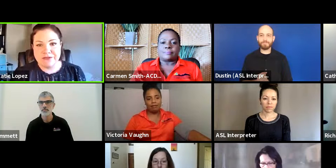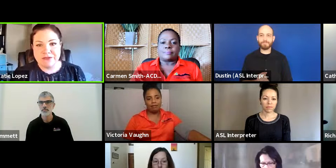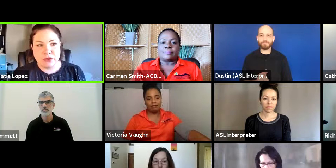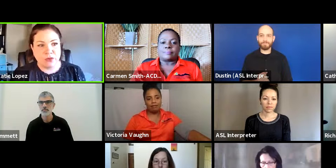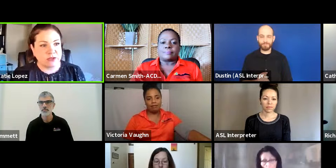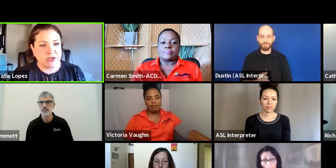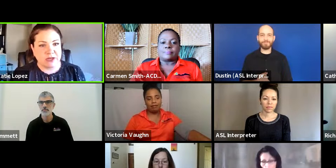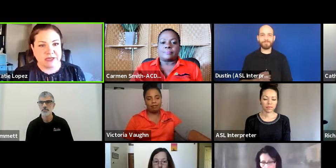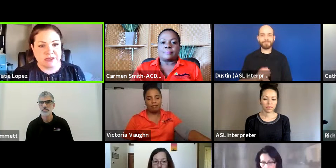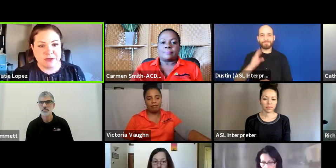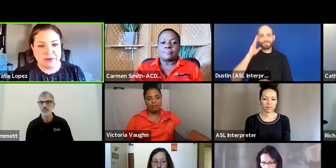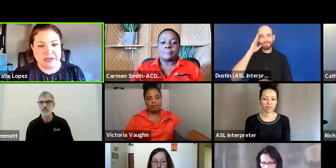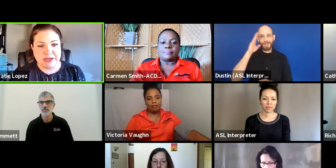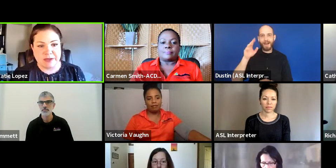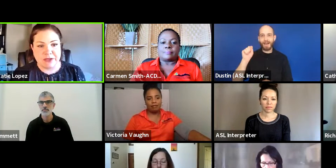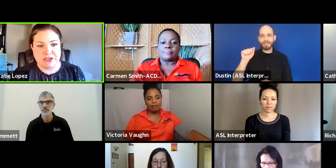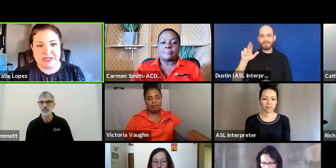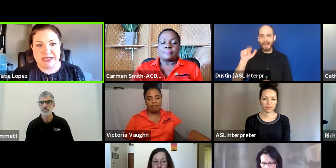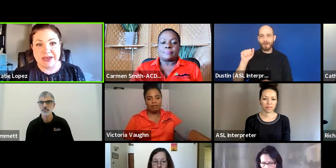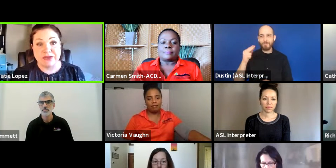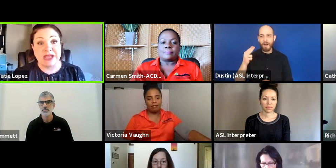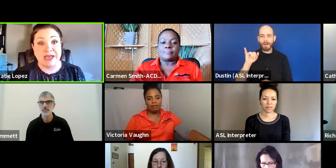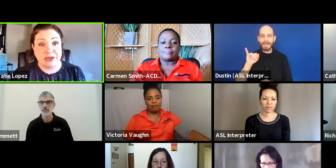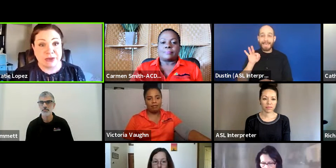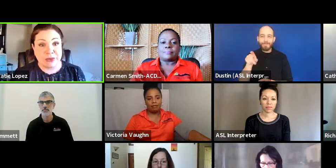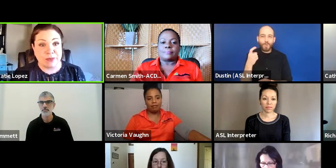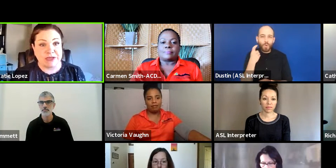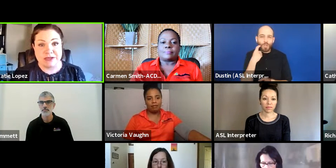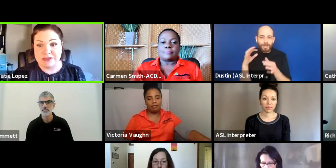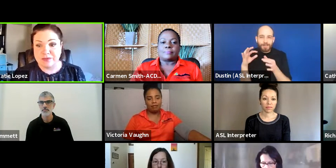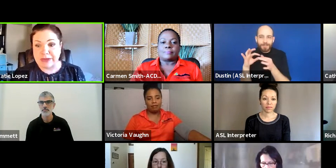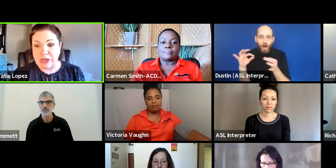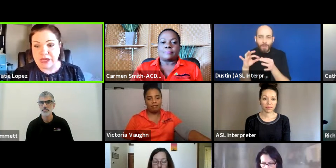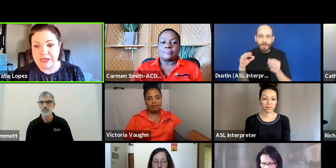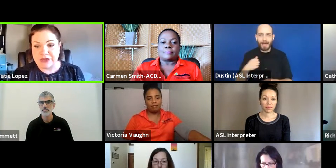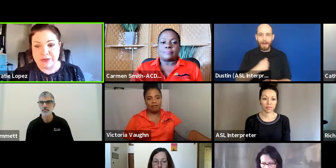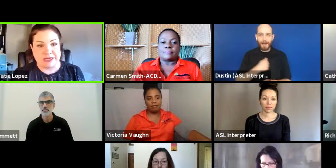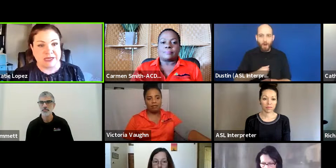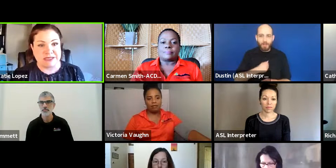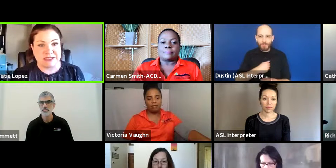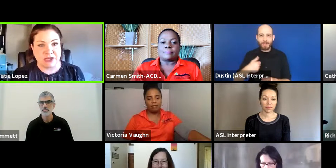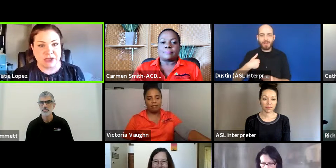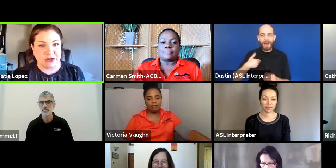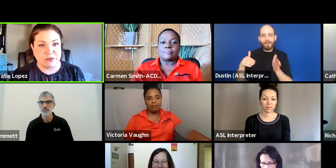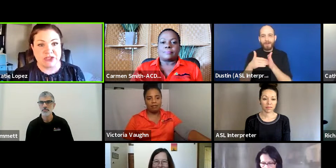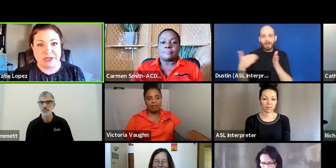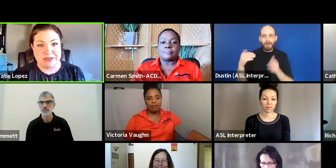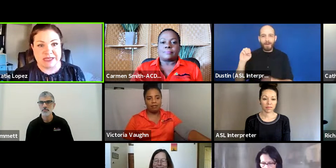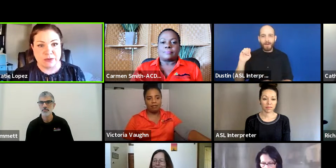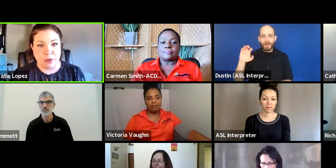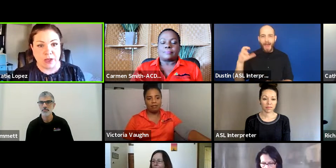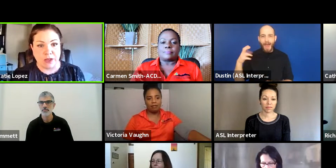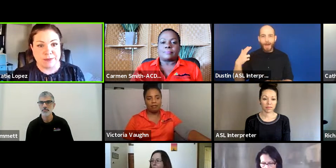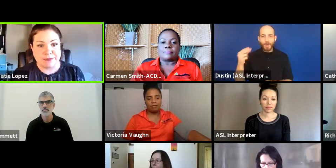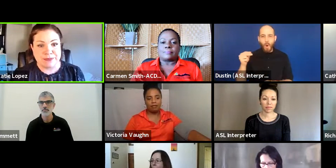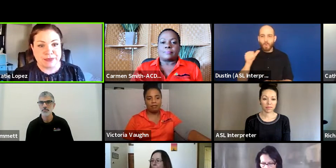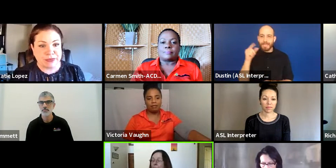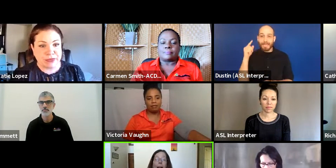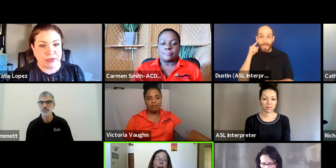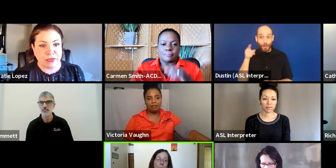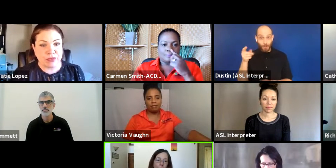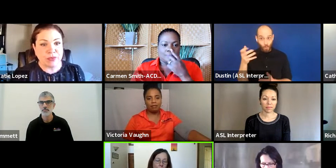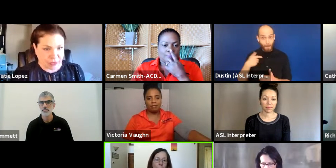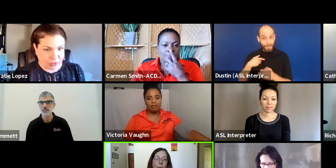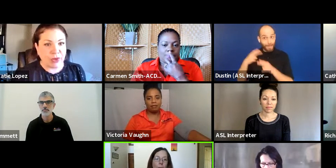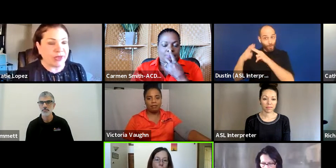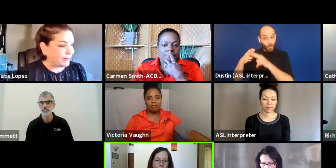Hi, Sarah. If you were talking to me right then, I apologize. I have an echo because of my audio and I did not hear you. Would you like me to take roll call?